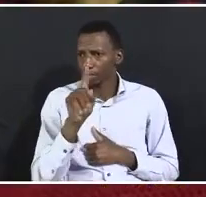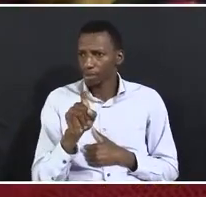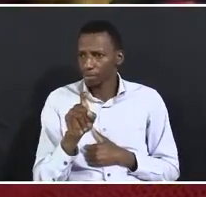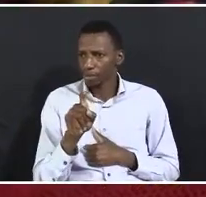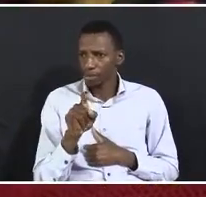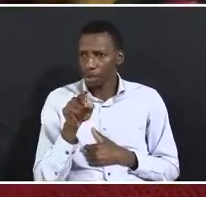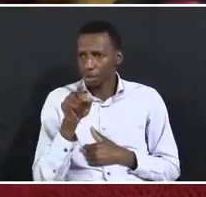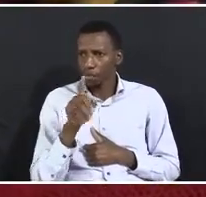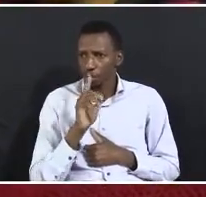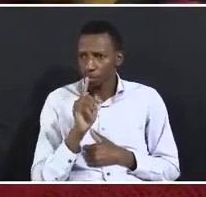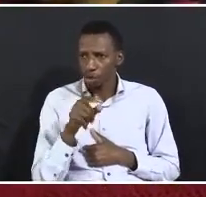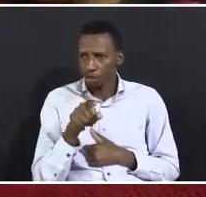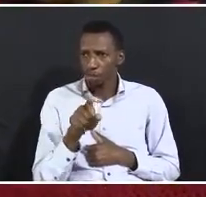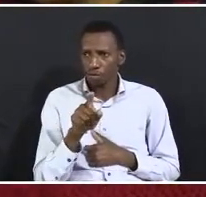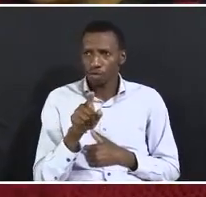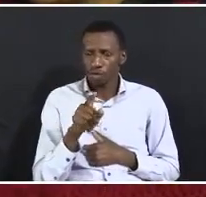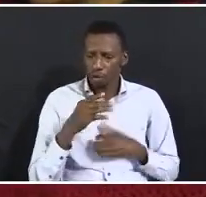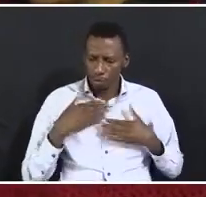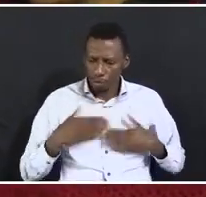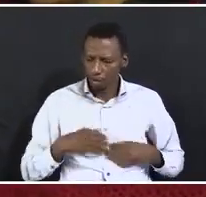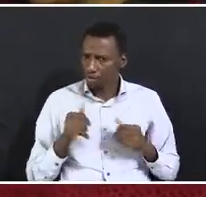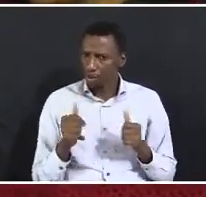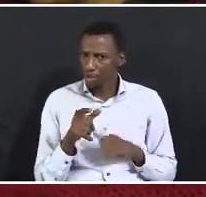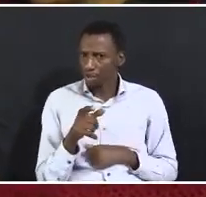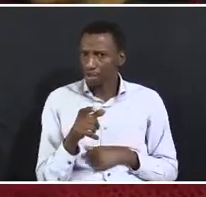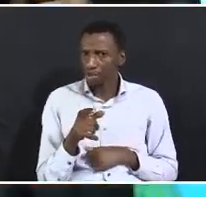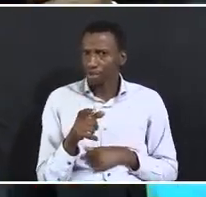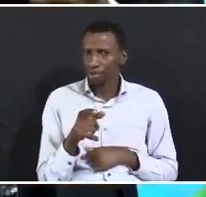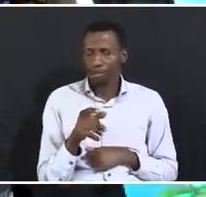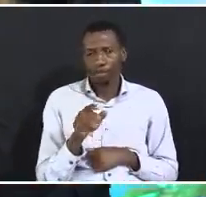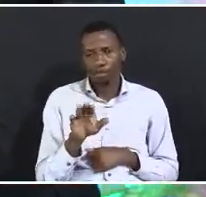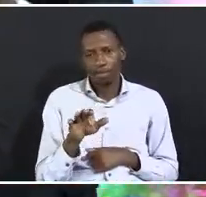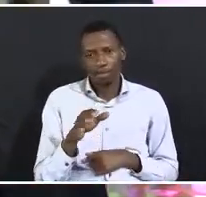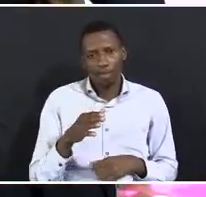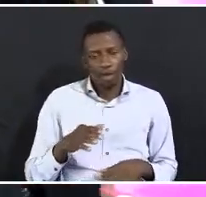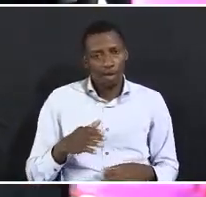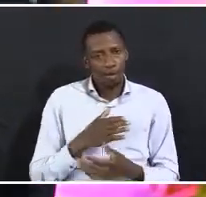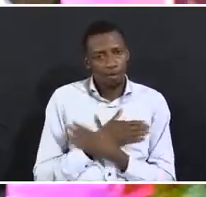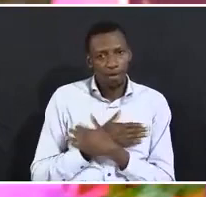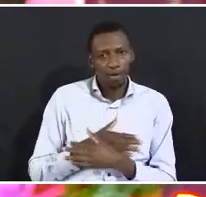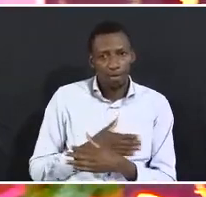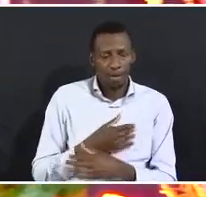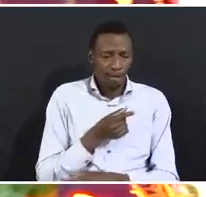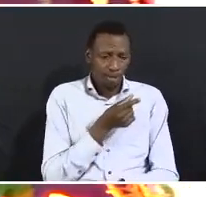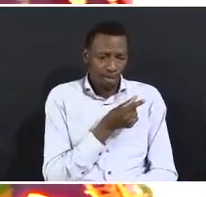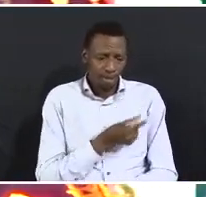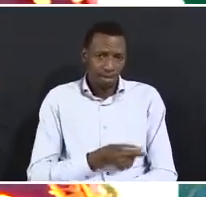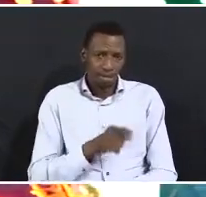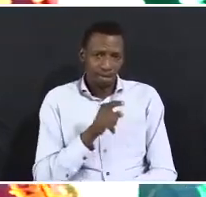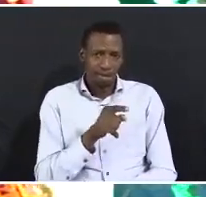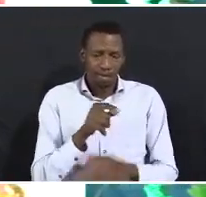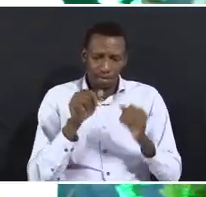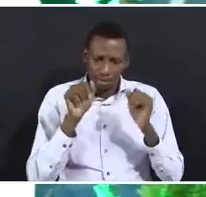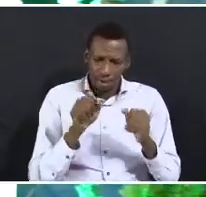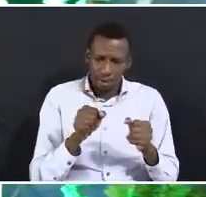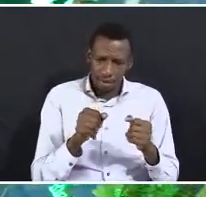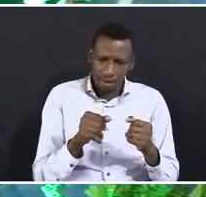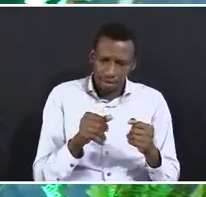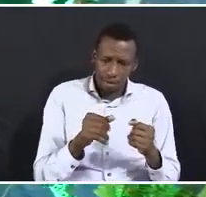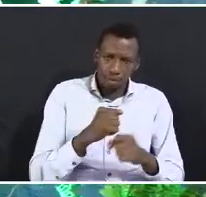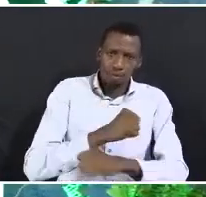Are you sure that you are okay? My friend, the grace can cover you not to marry a wrong